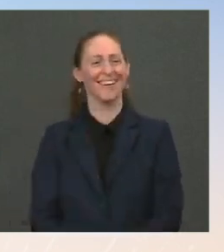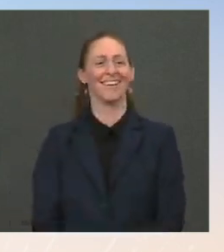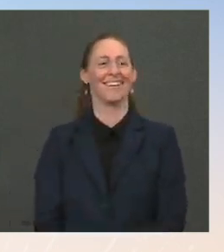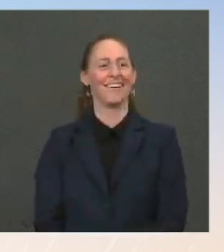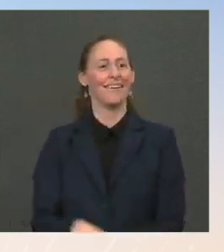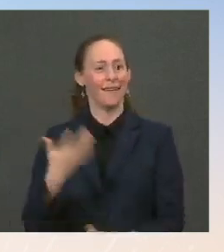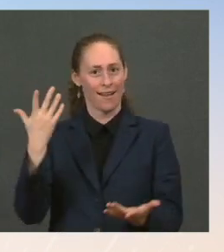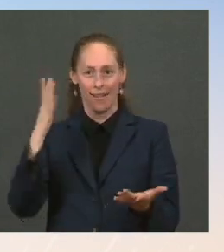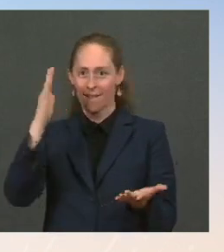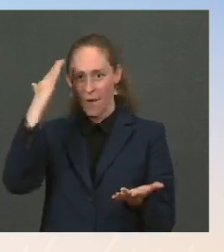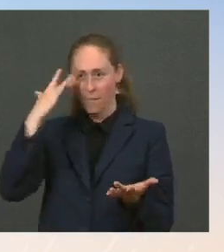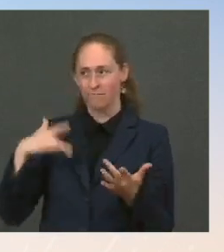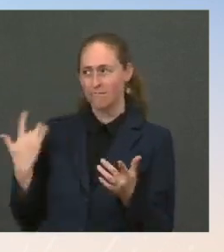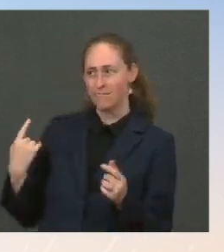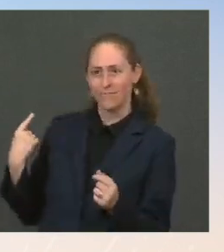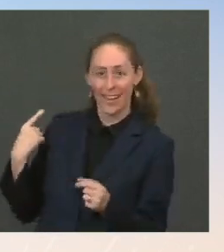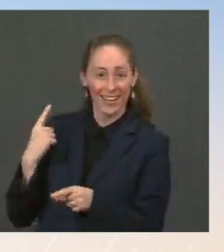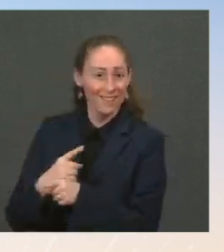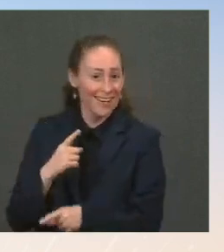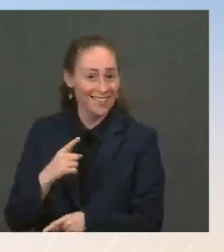door.